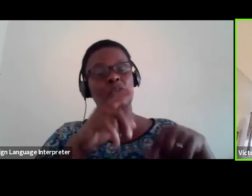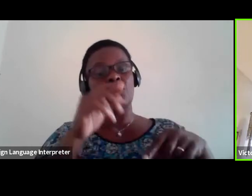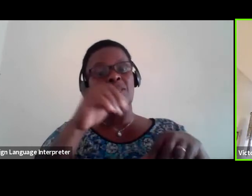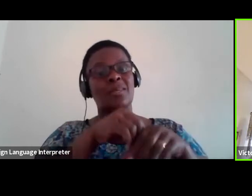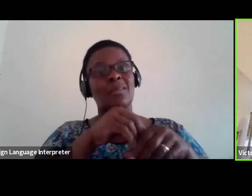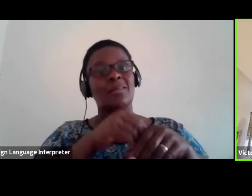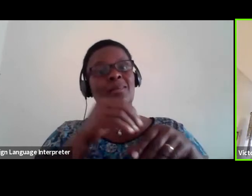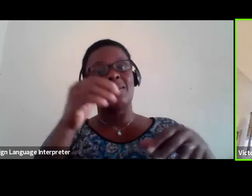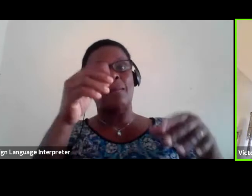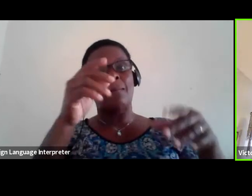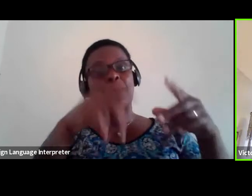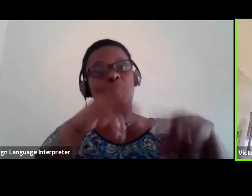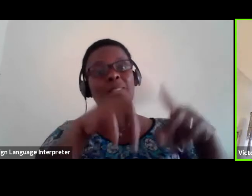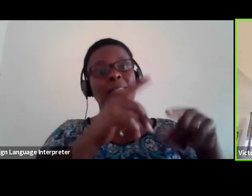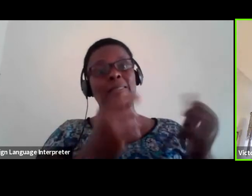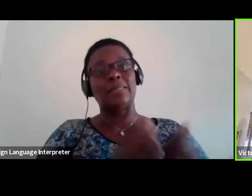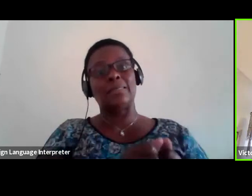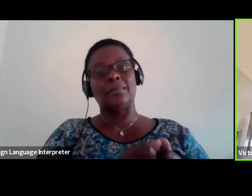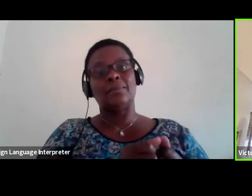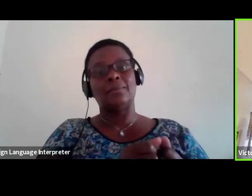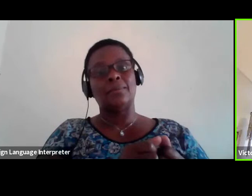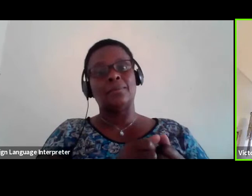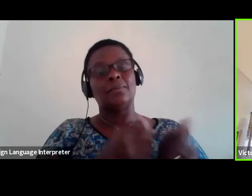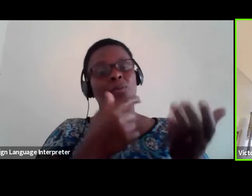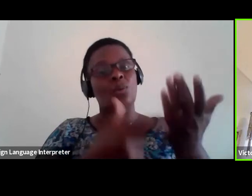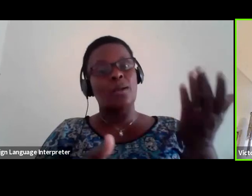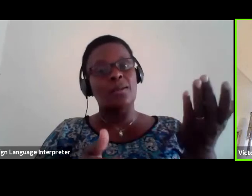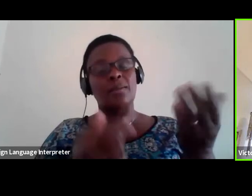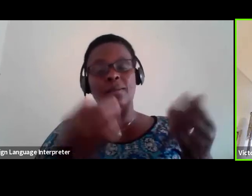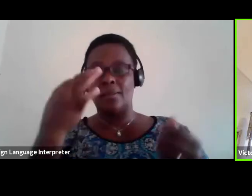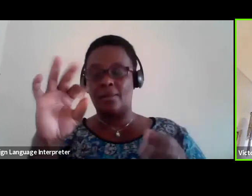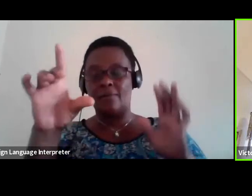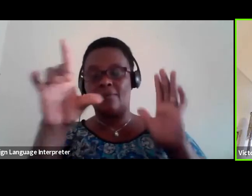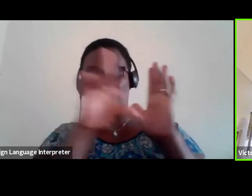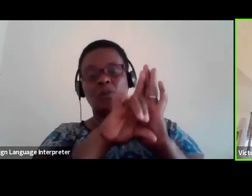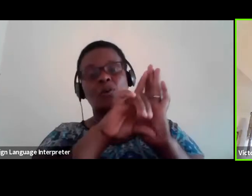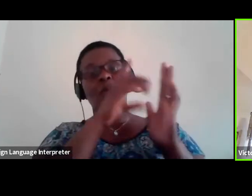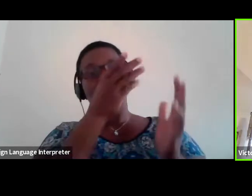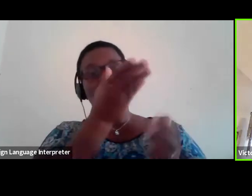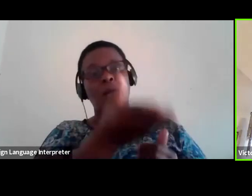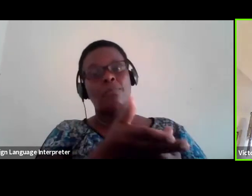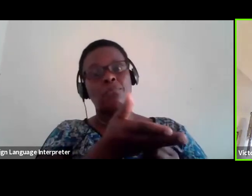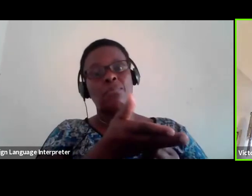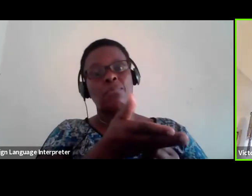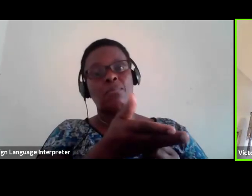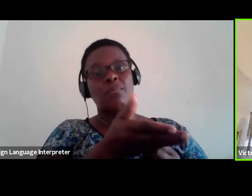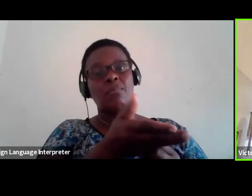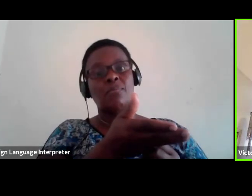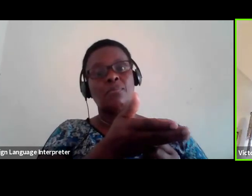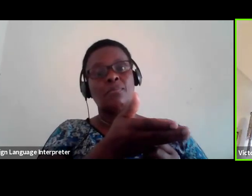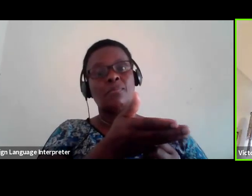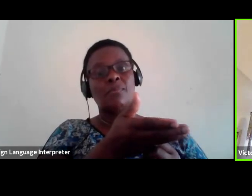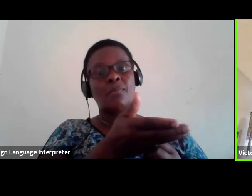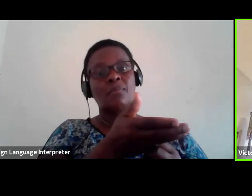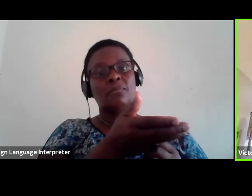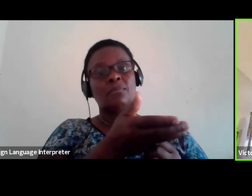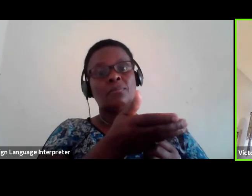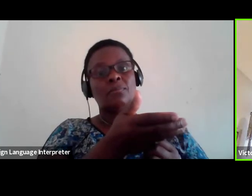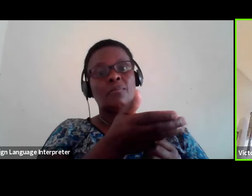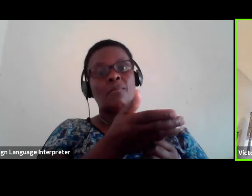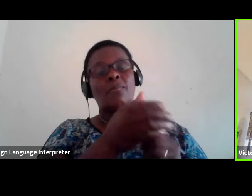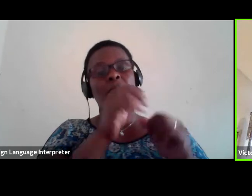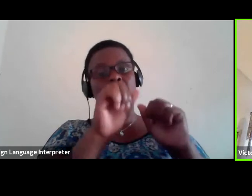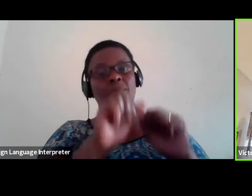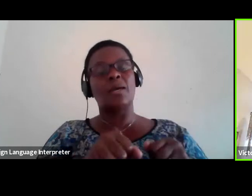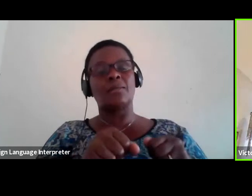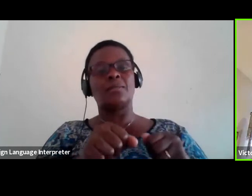The end result is that once these laws are applied and these investments are actually made to procure surveillance